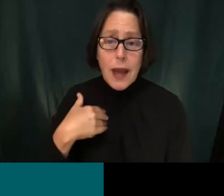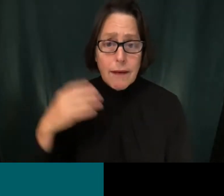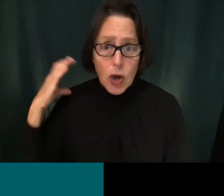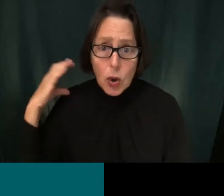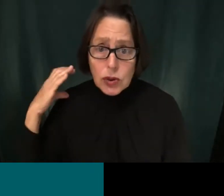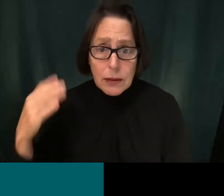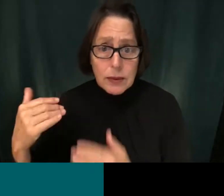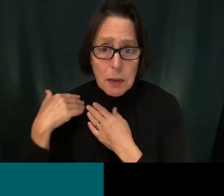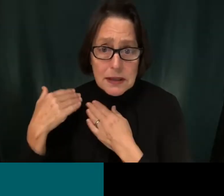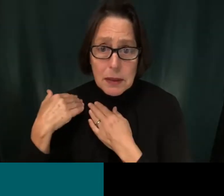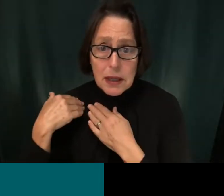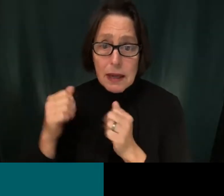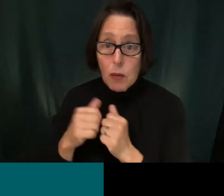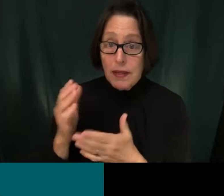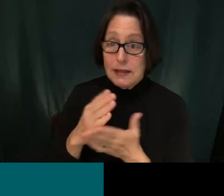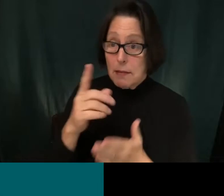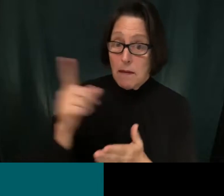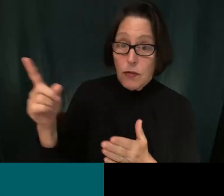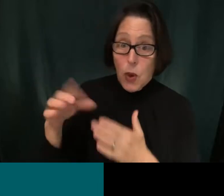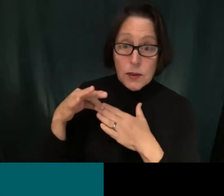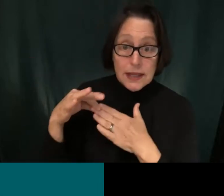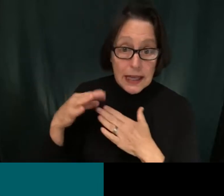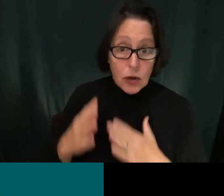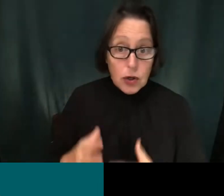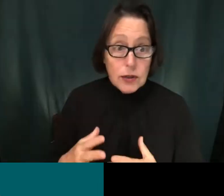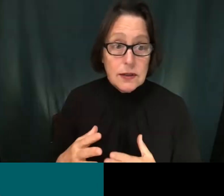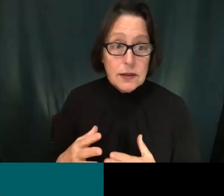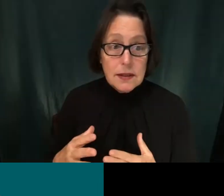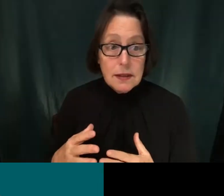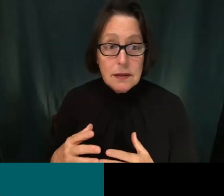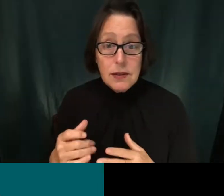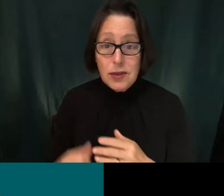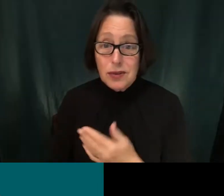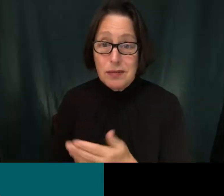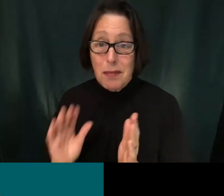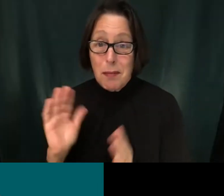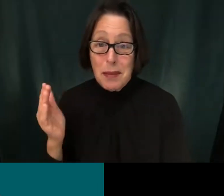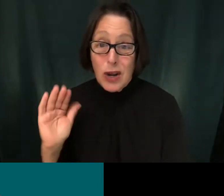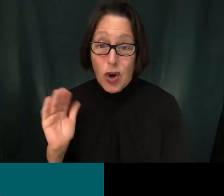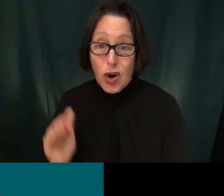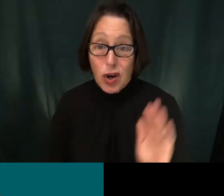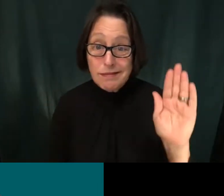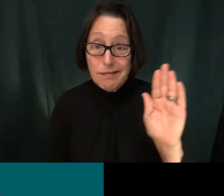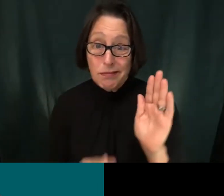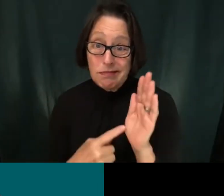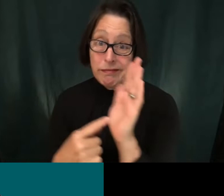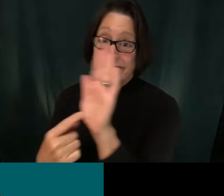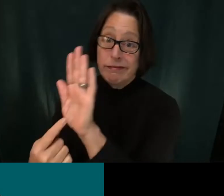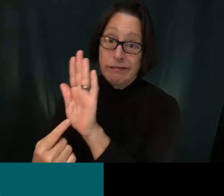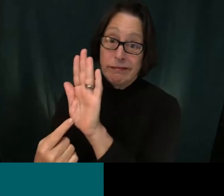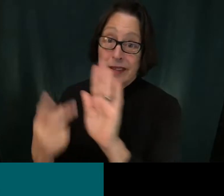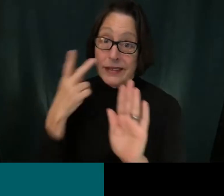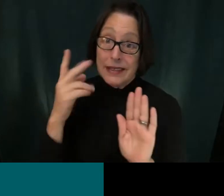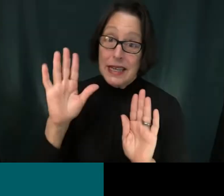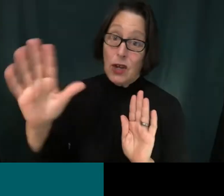responsibility with some of those leaders to hold up the mirror to them and help them see the impact of their